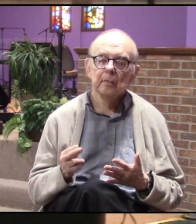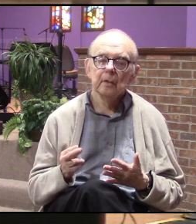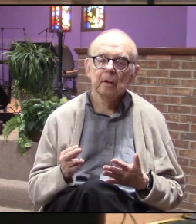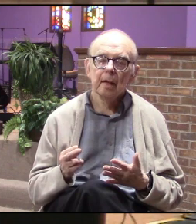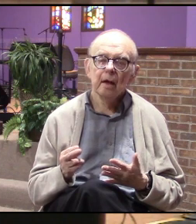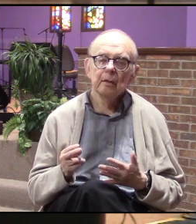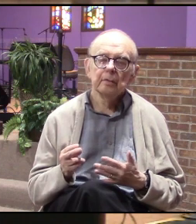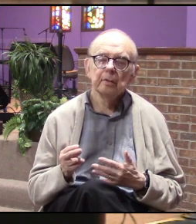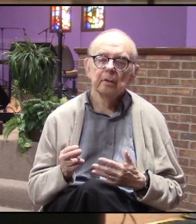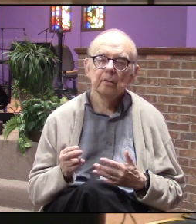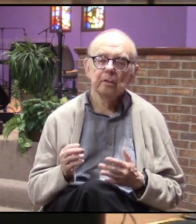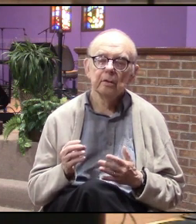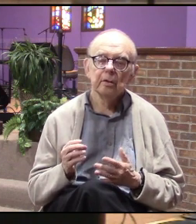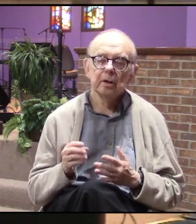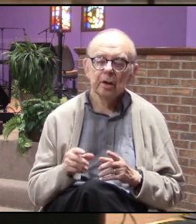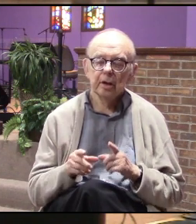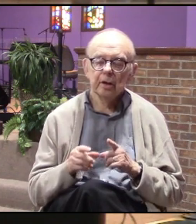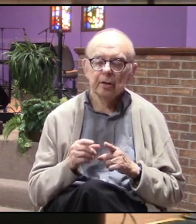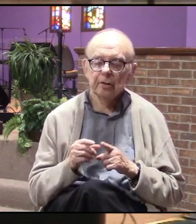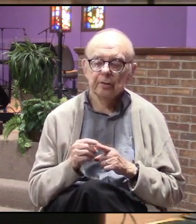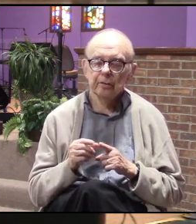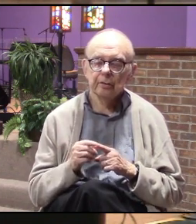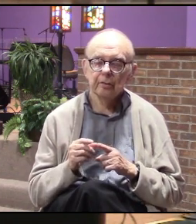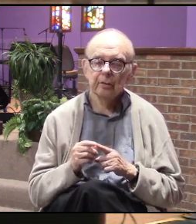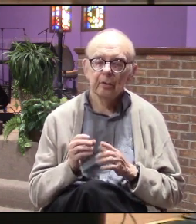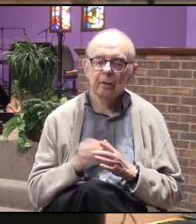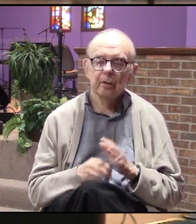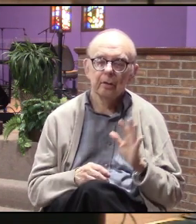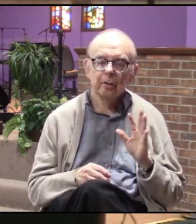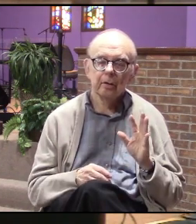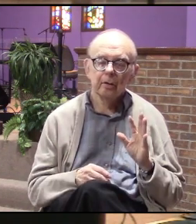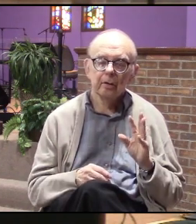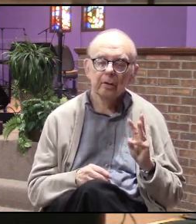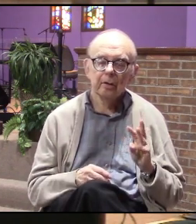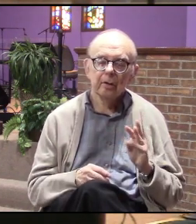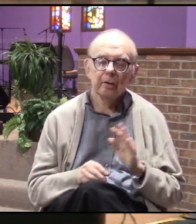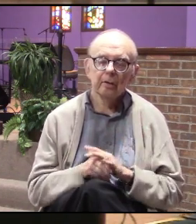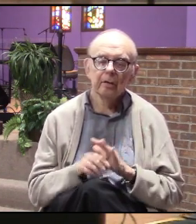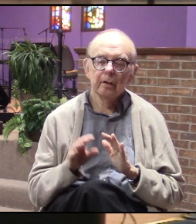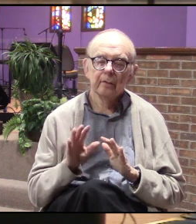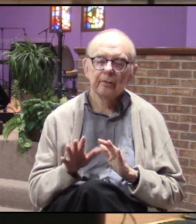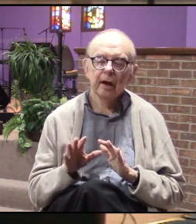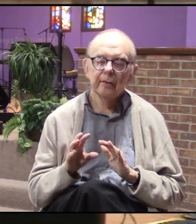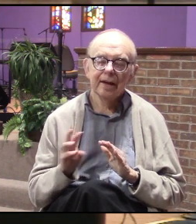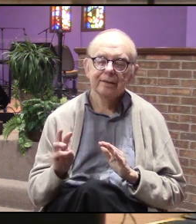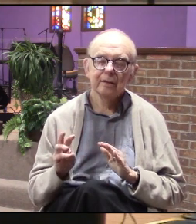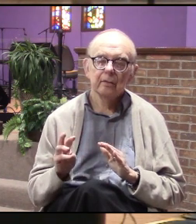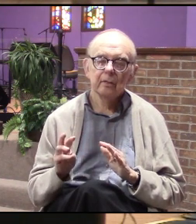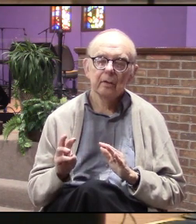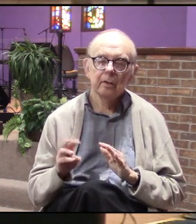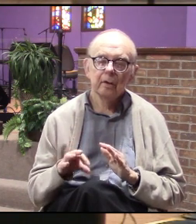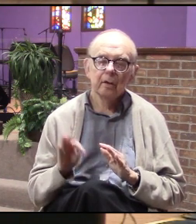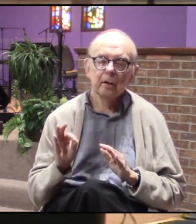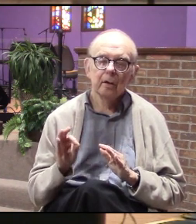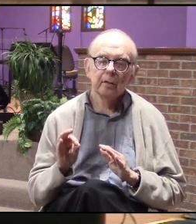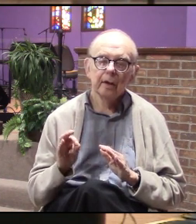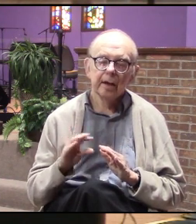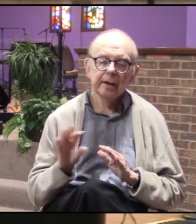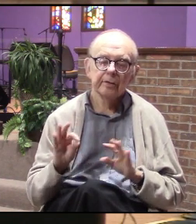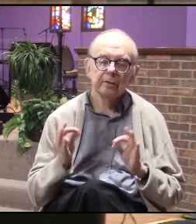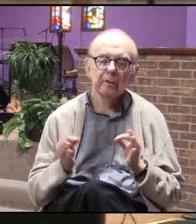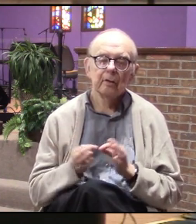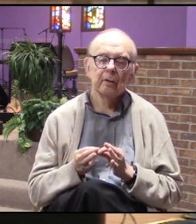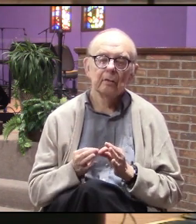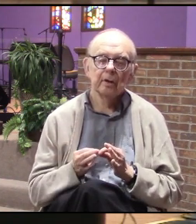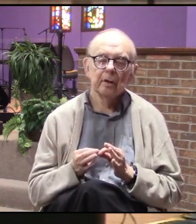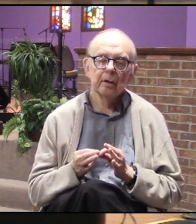in Genesis chapter 6, verses 5 and 6, you will find that Noah and his family